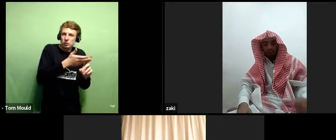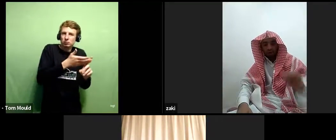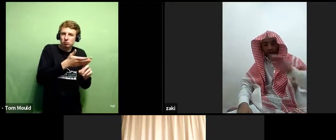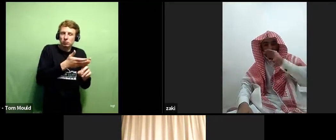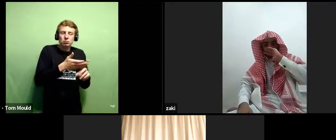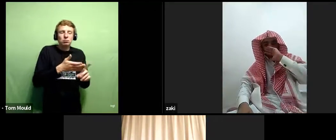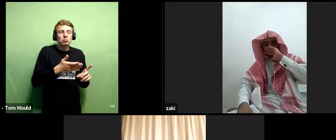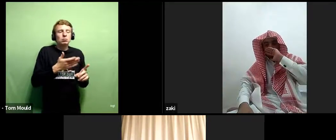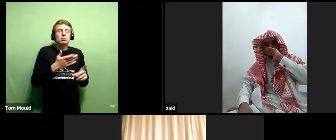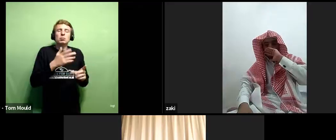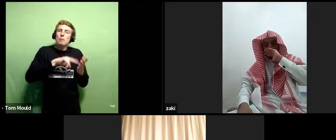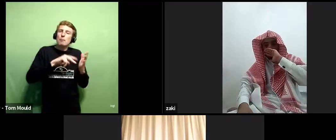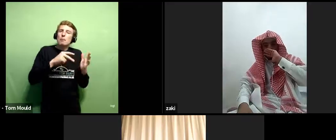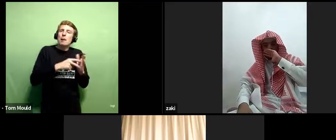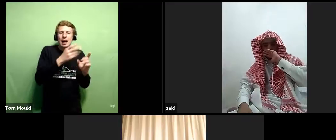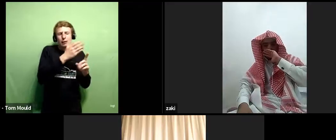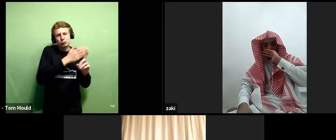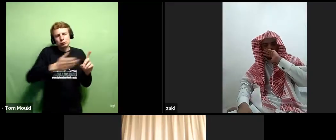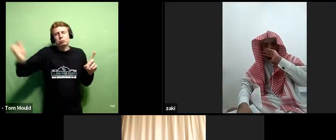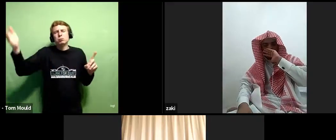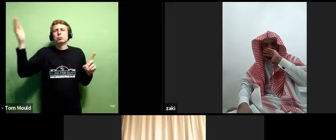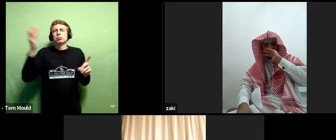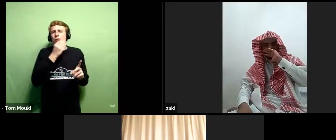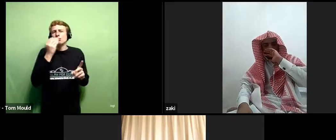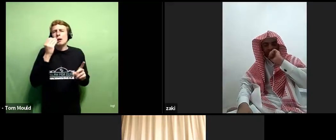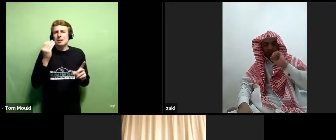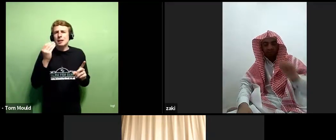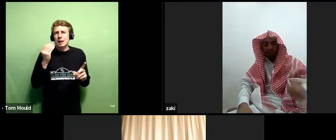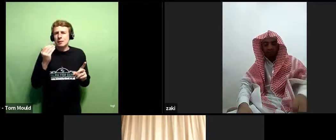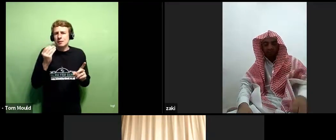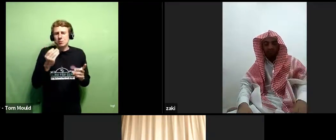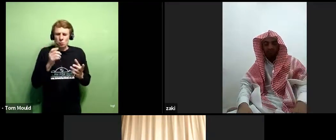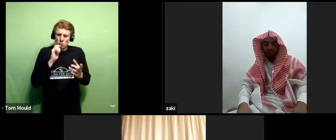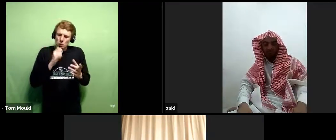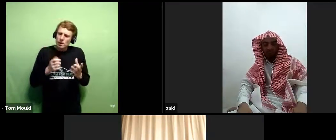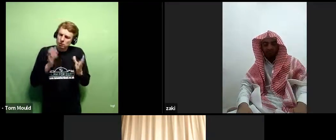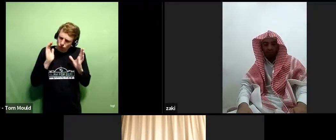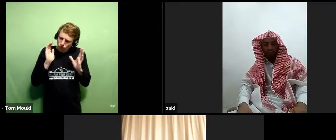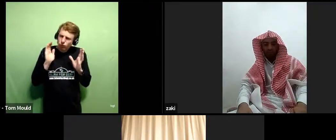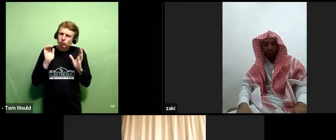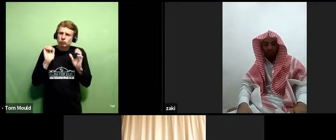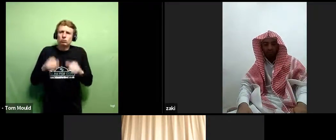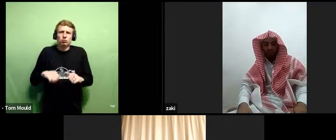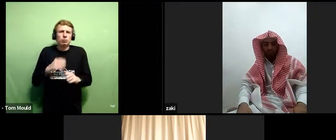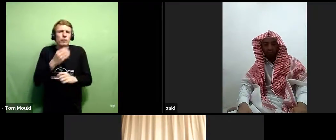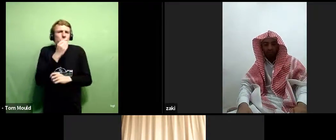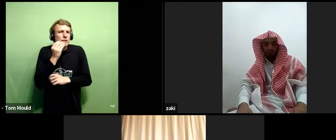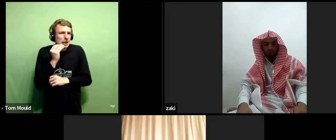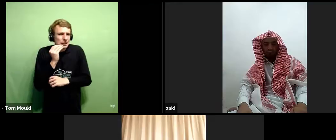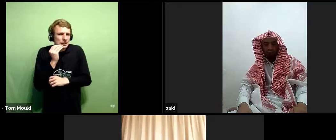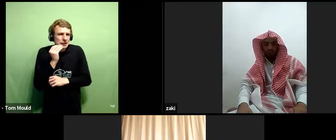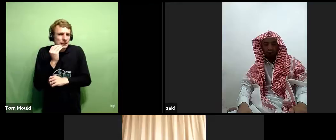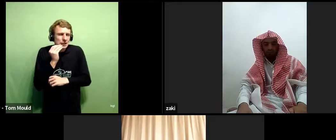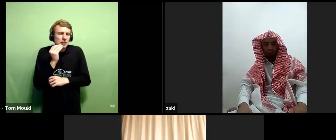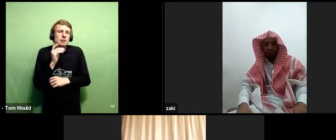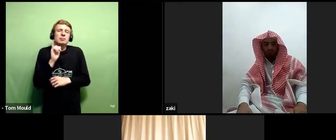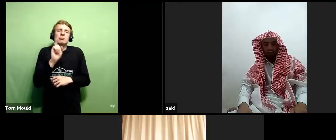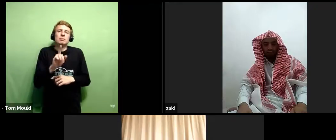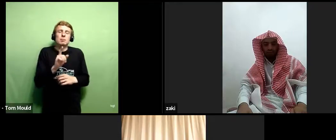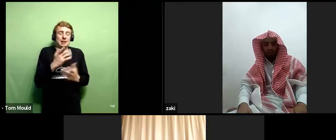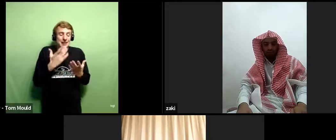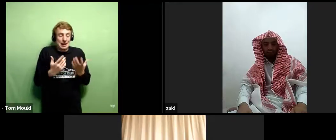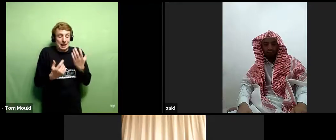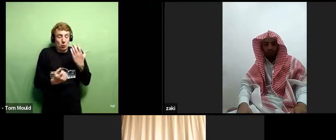its entirety. And if an individual wakes up and they wake up during the time when Fajr